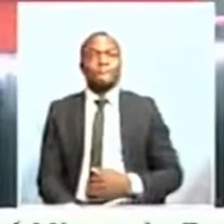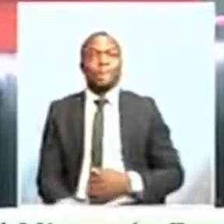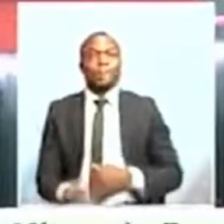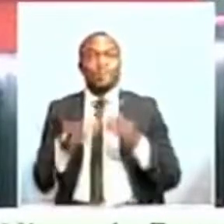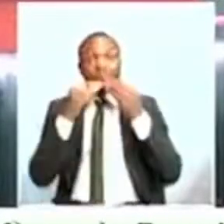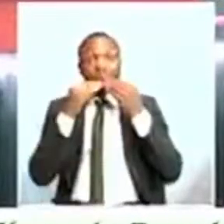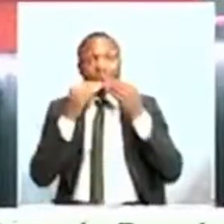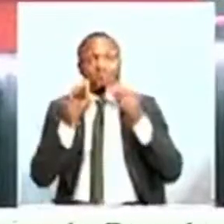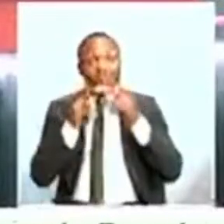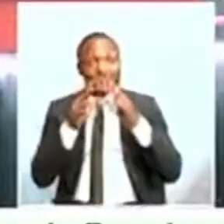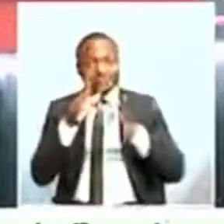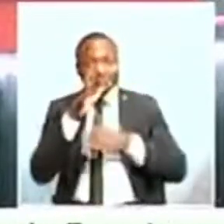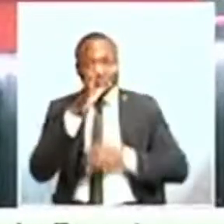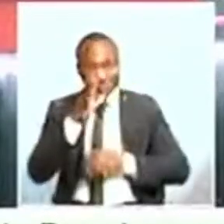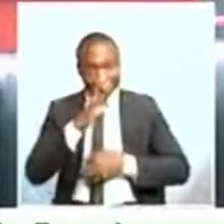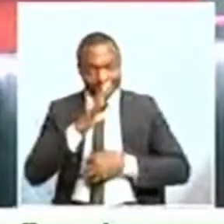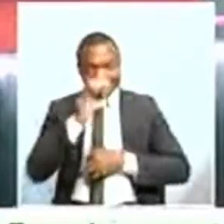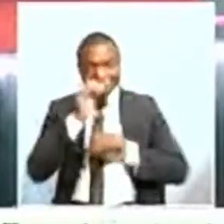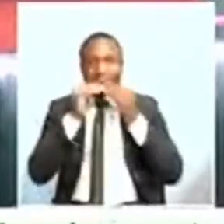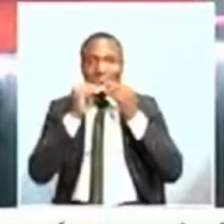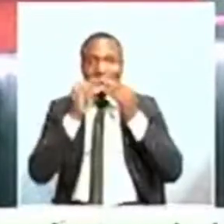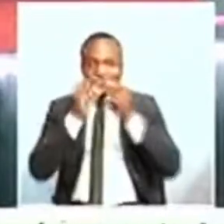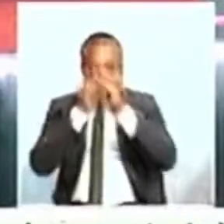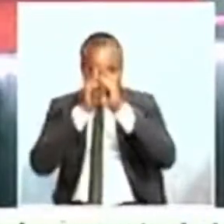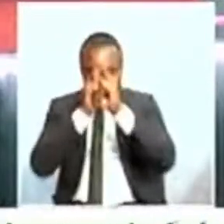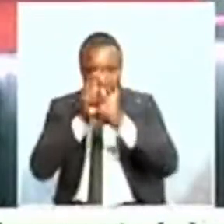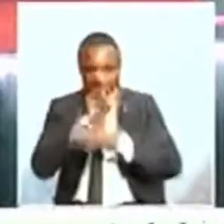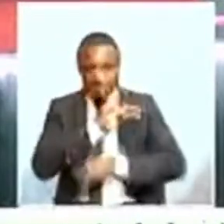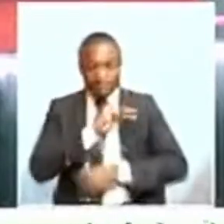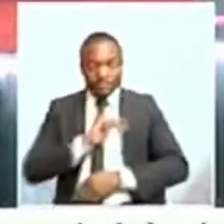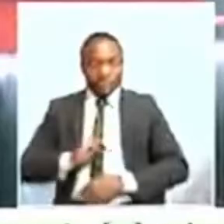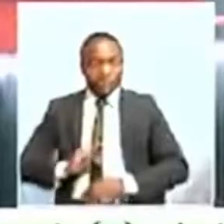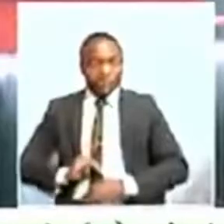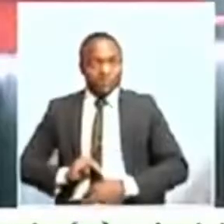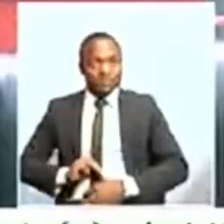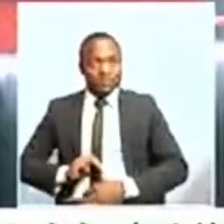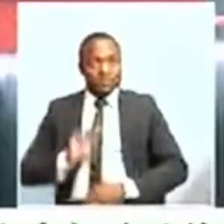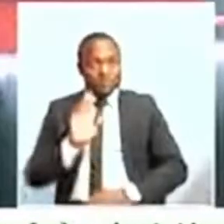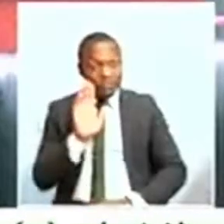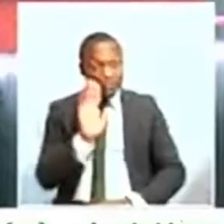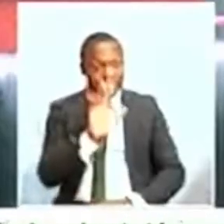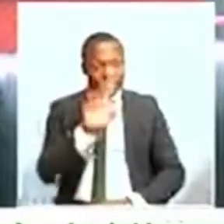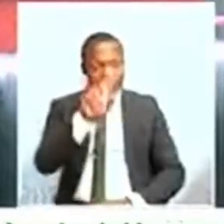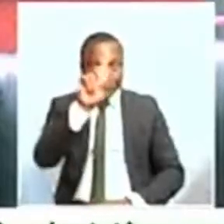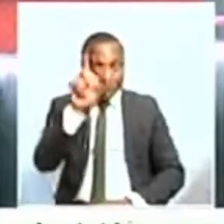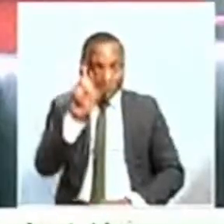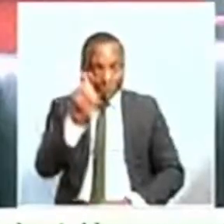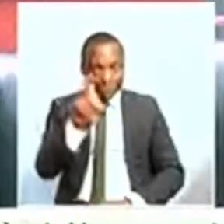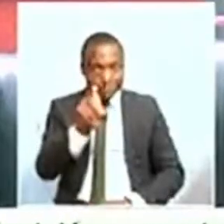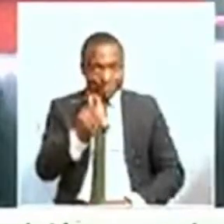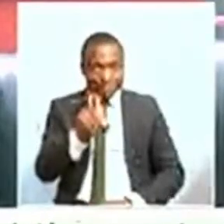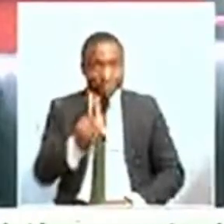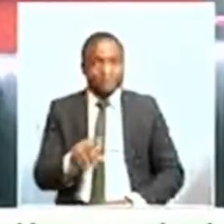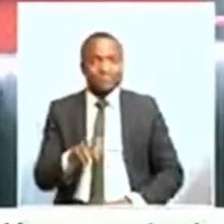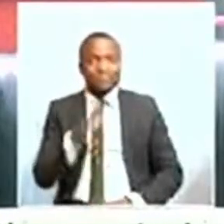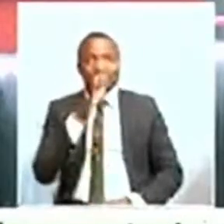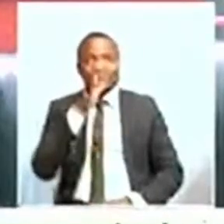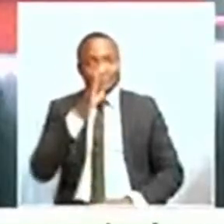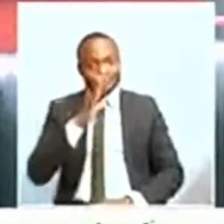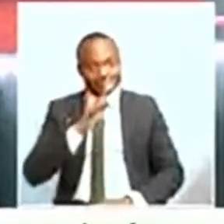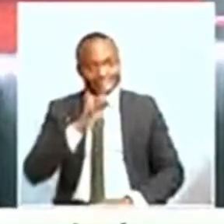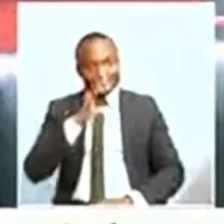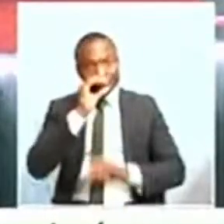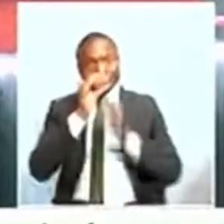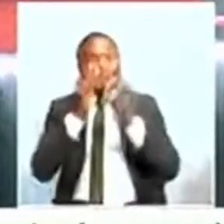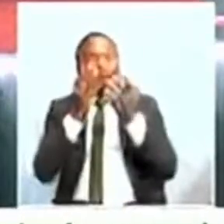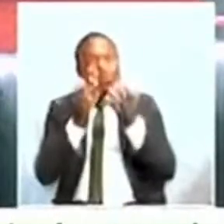Thank you very much, Madam Speaker, and thank you, Honorable Member, for that very important question. Madam Speaker, I